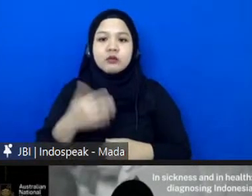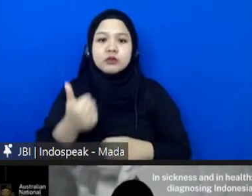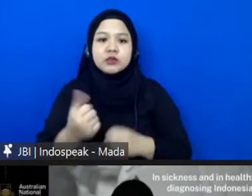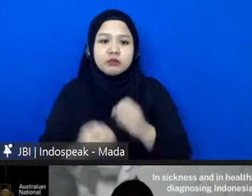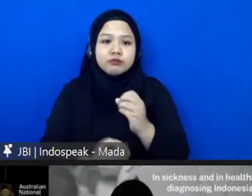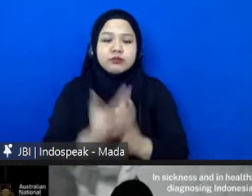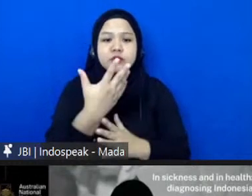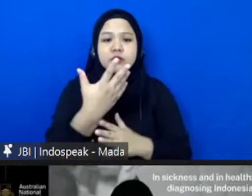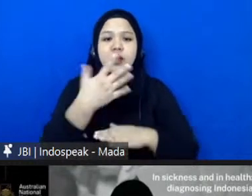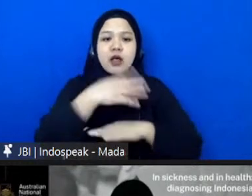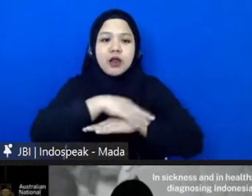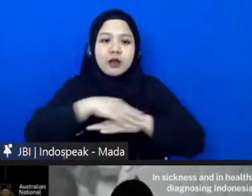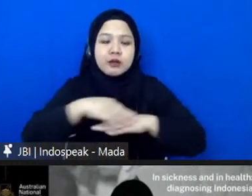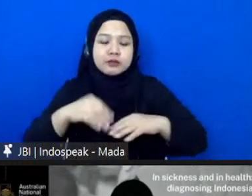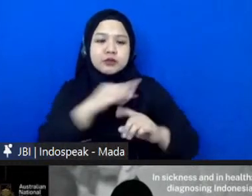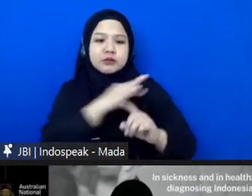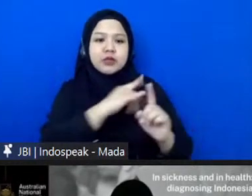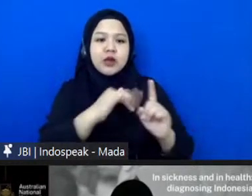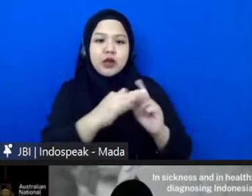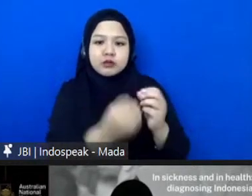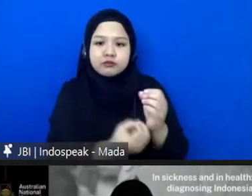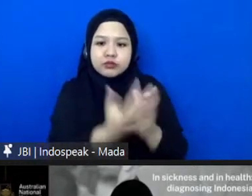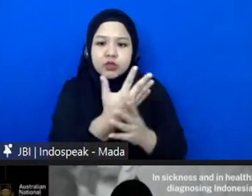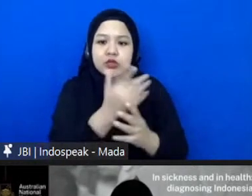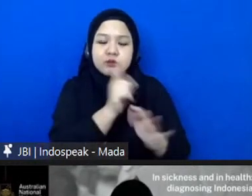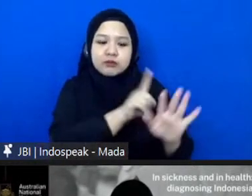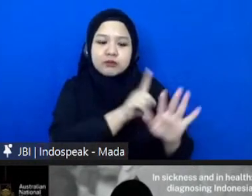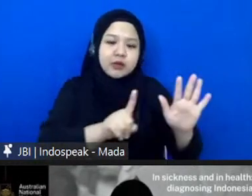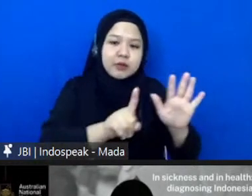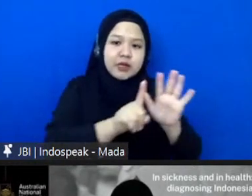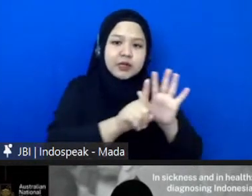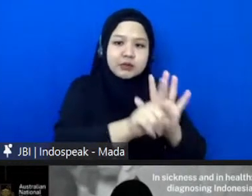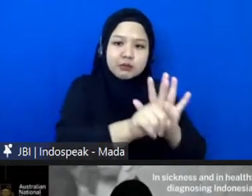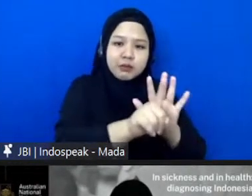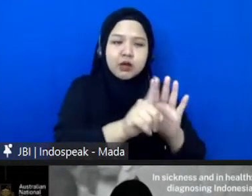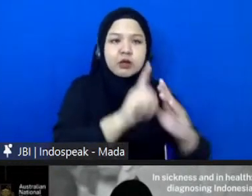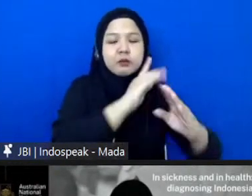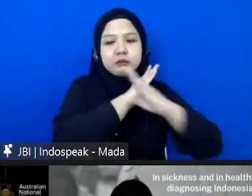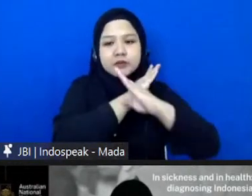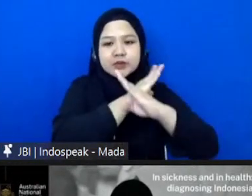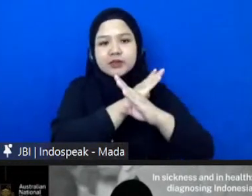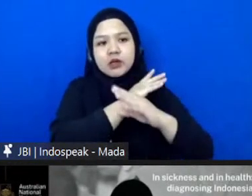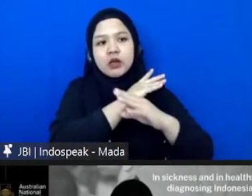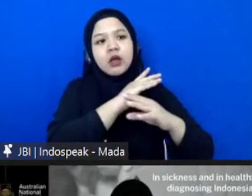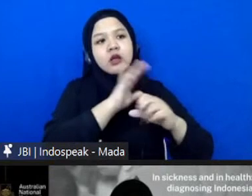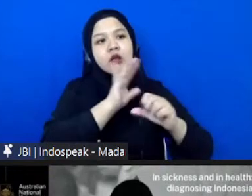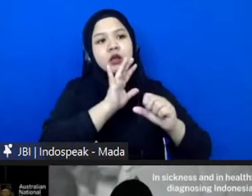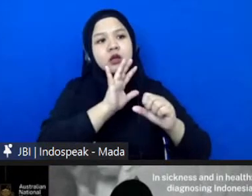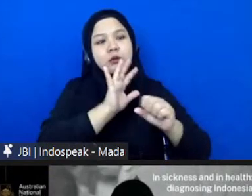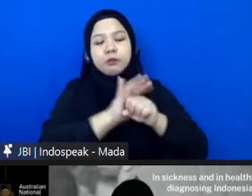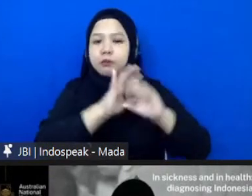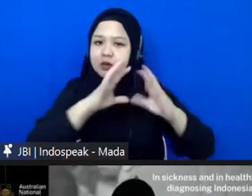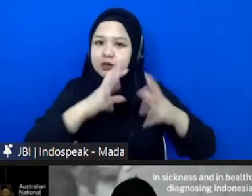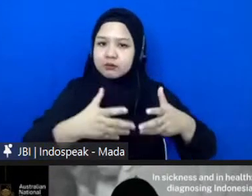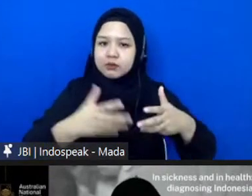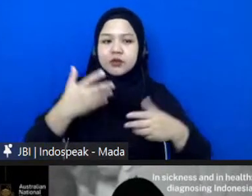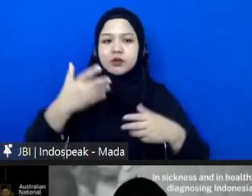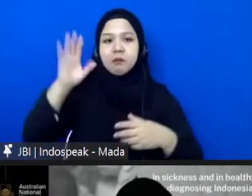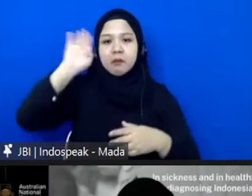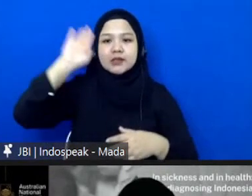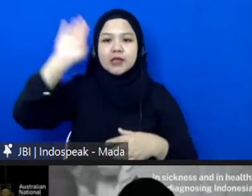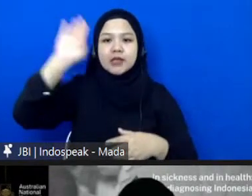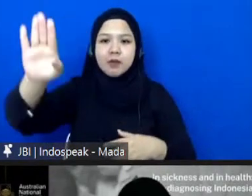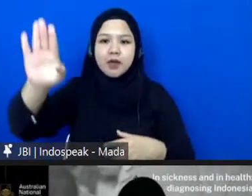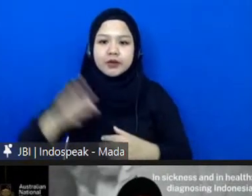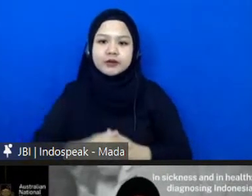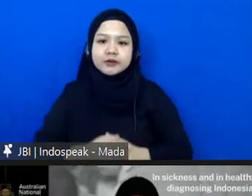the society as a front line of the COVID-19 prevention strategy in the future. So yesterday, Prof. Laksono